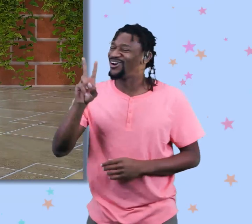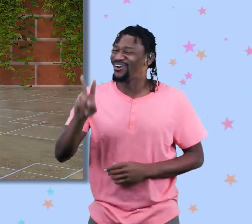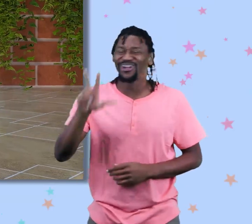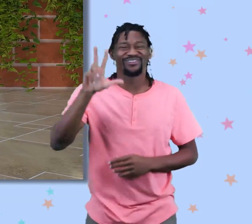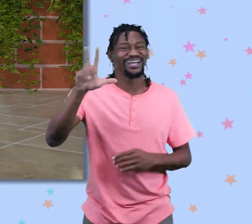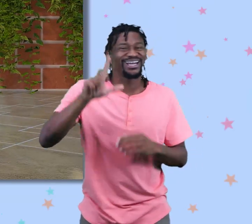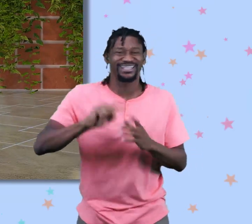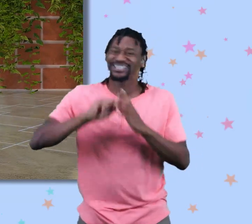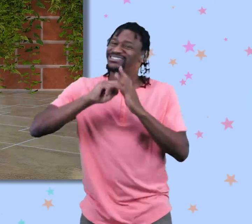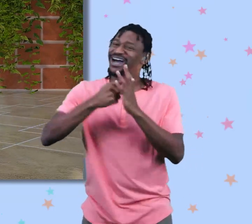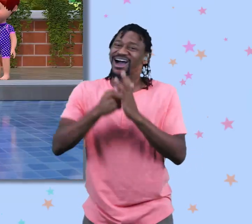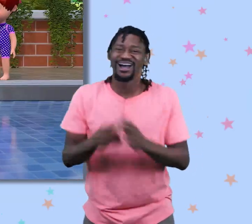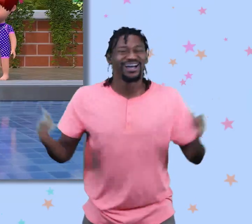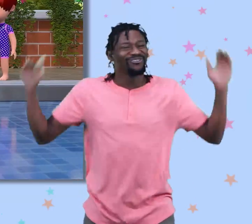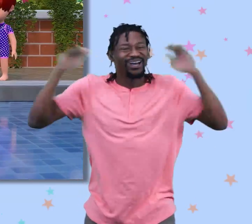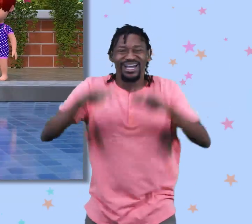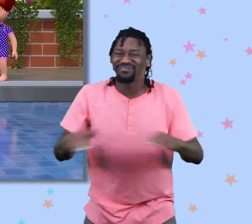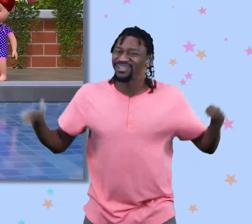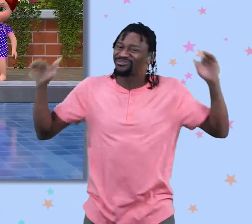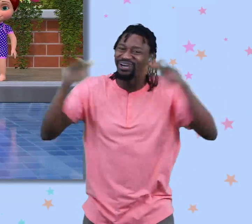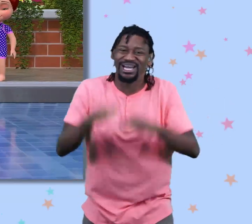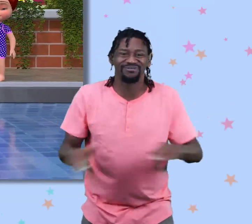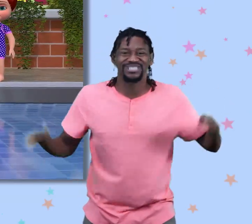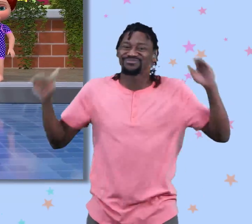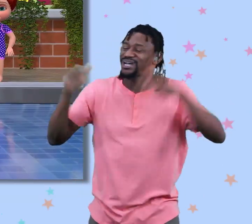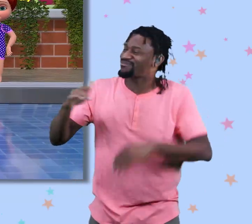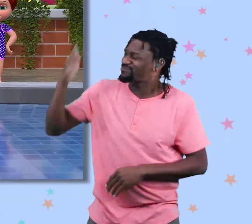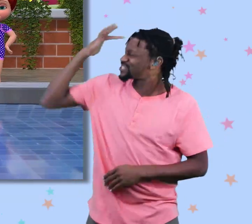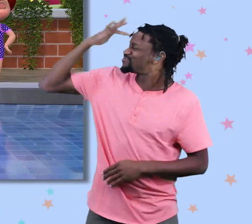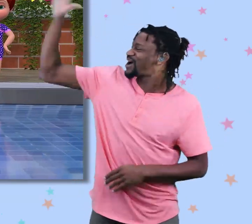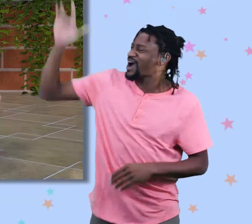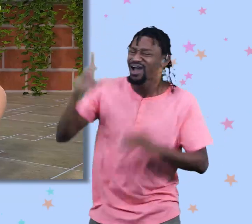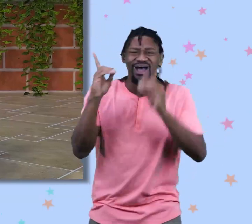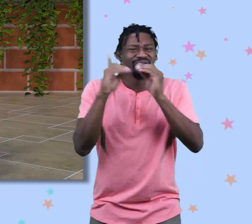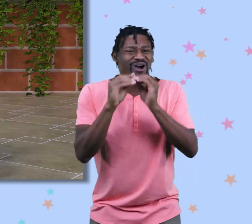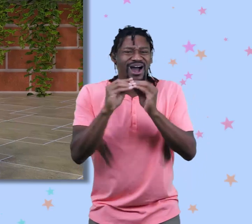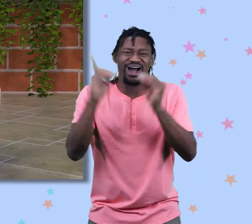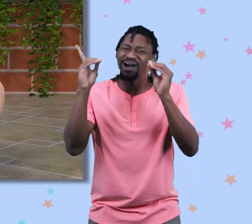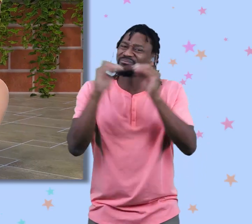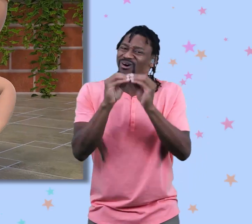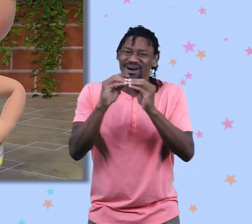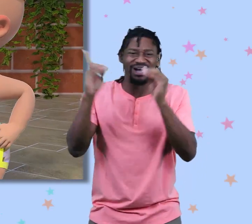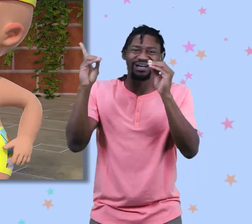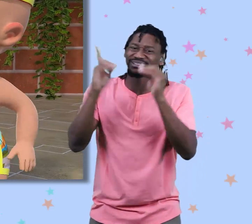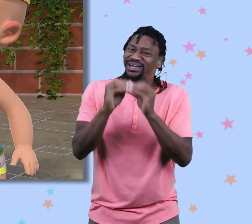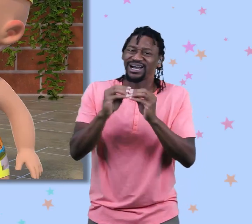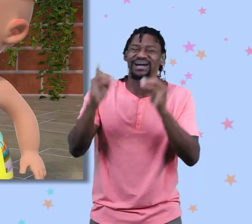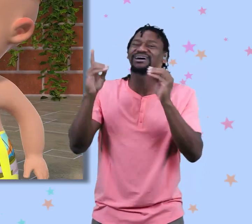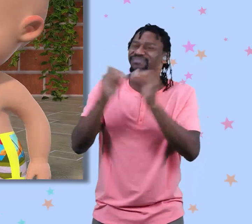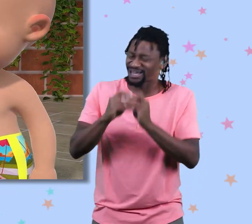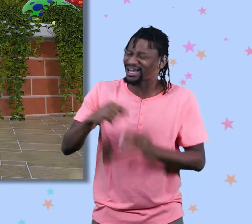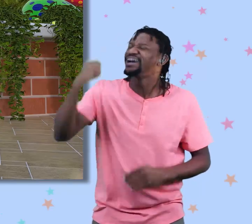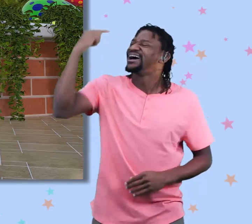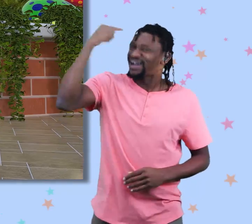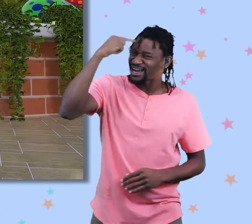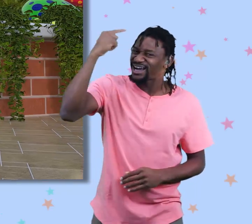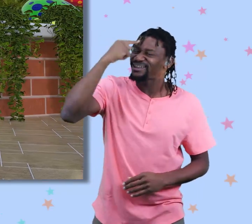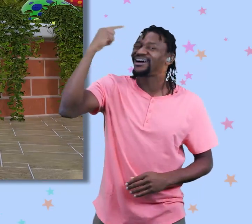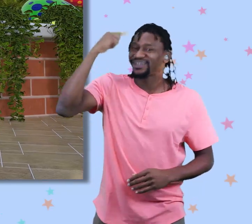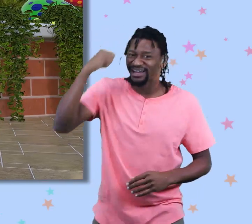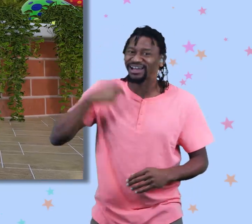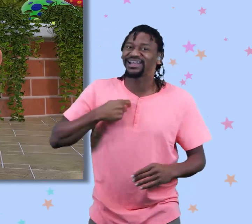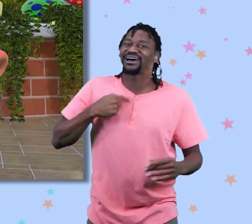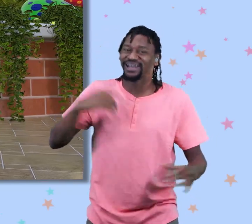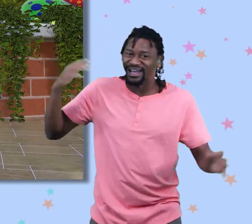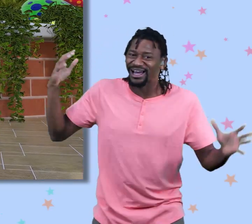One, two, three, let's start. Swimming is the sport for smart. Let's do it one more time.